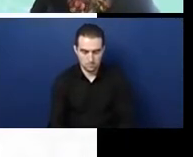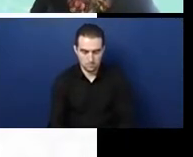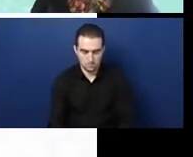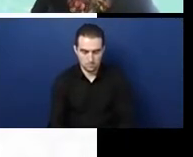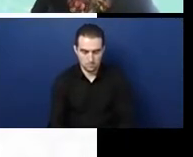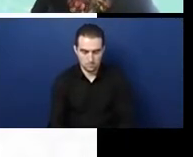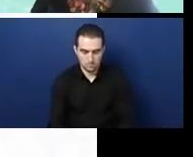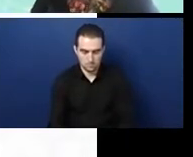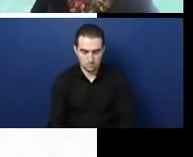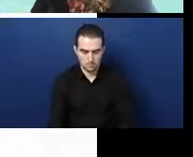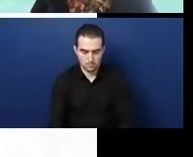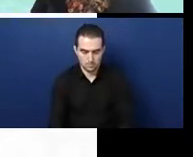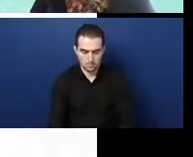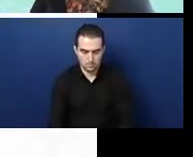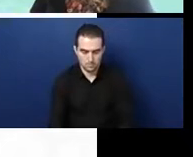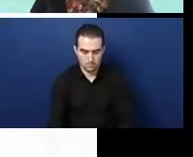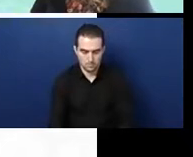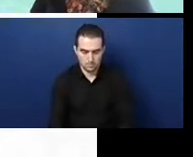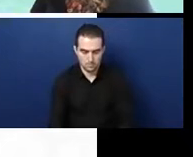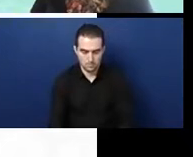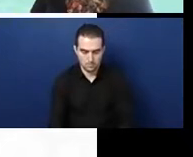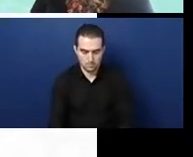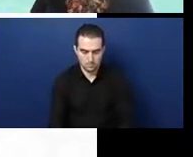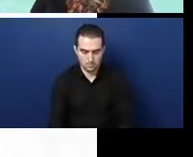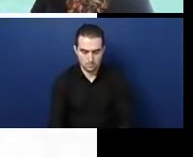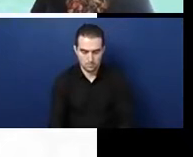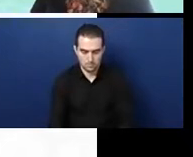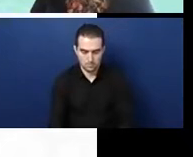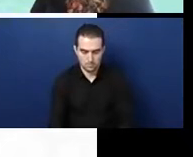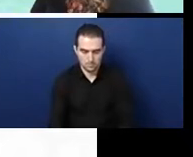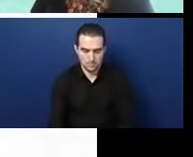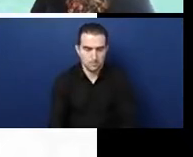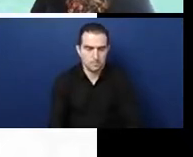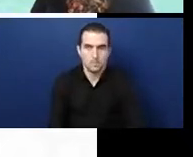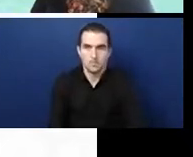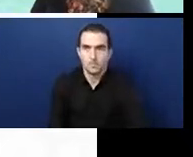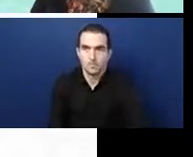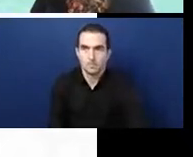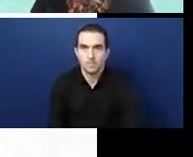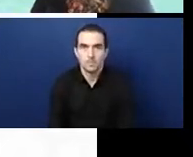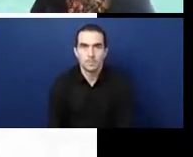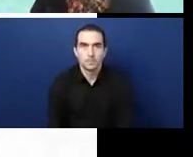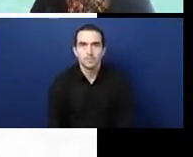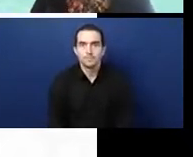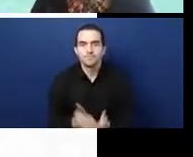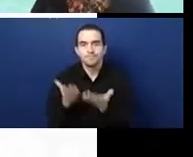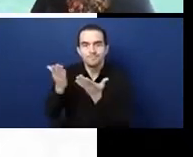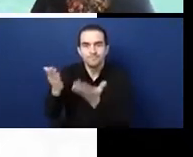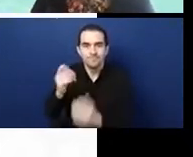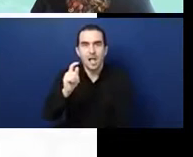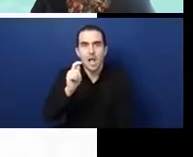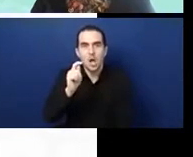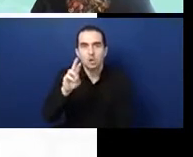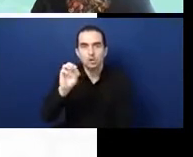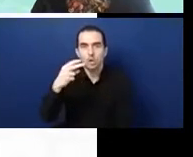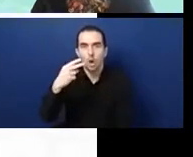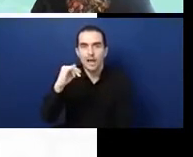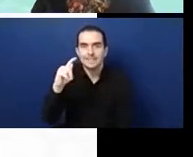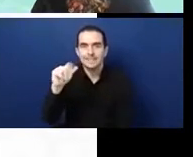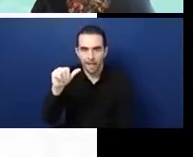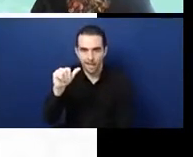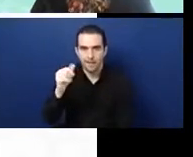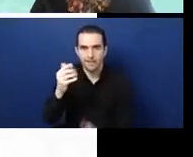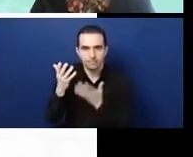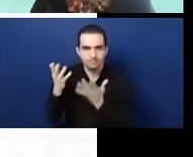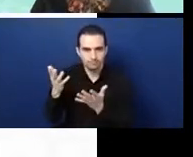with historically marginalized communities across India. Her commitment to human